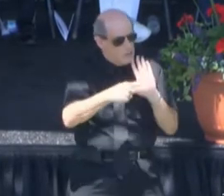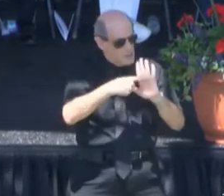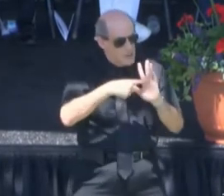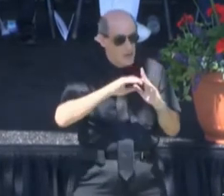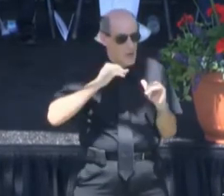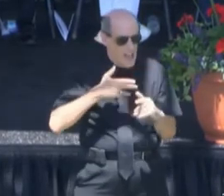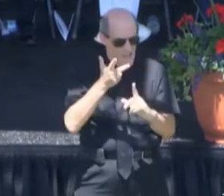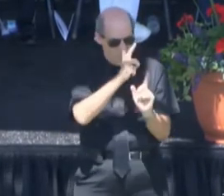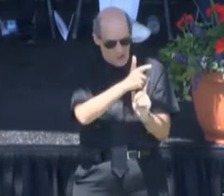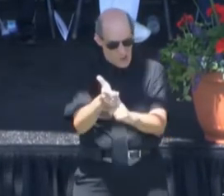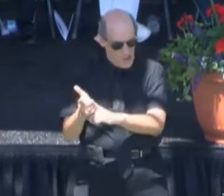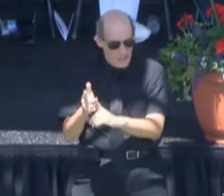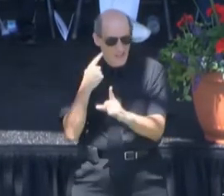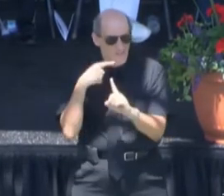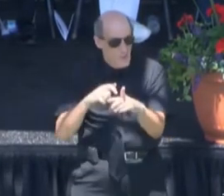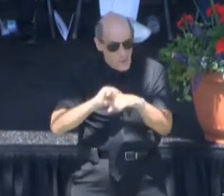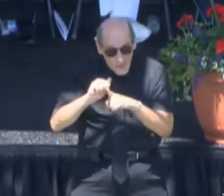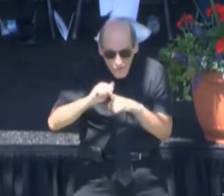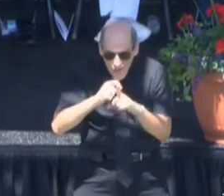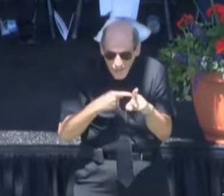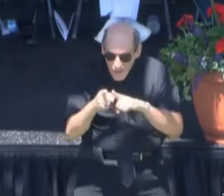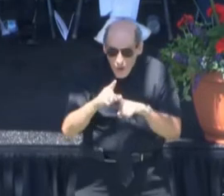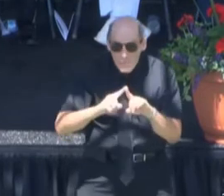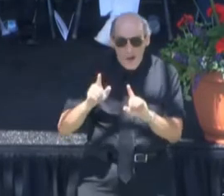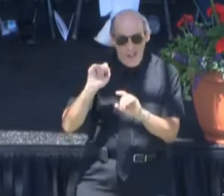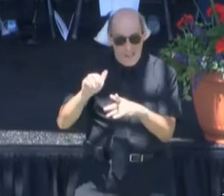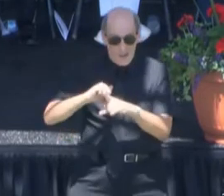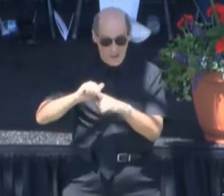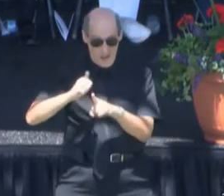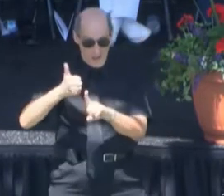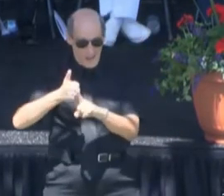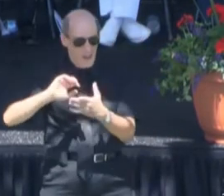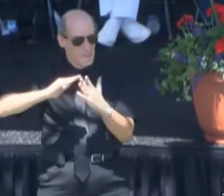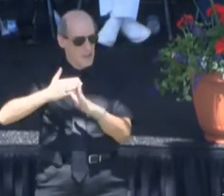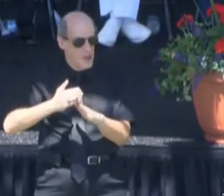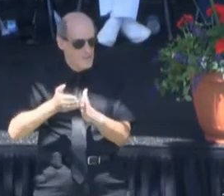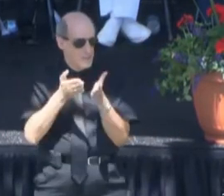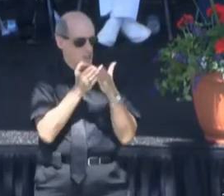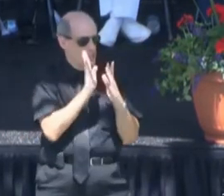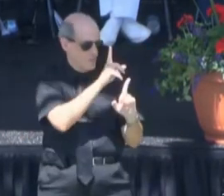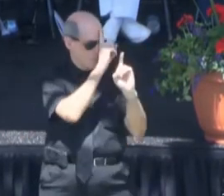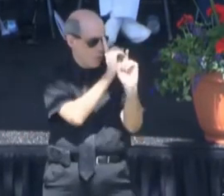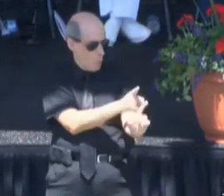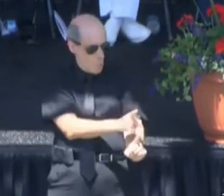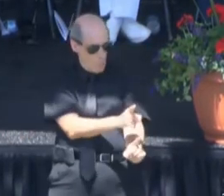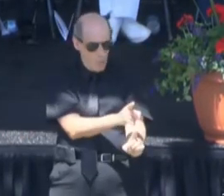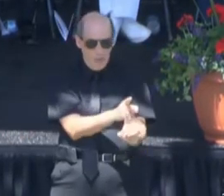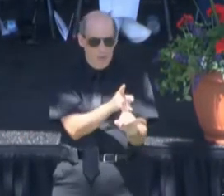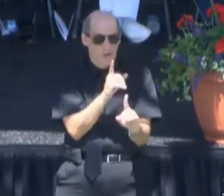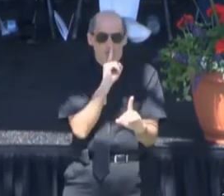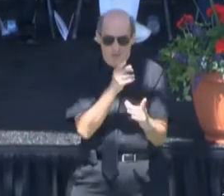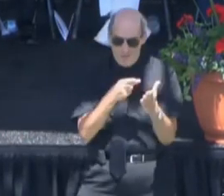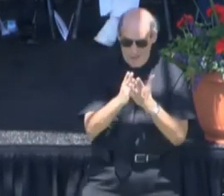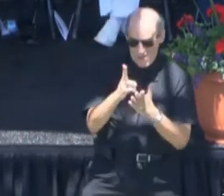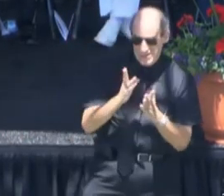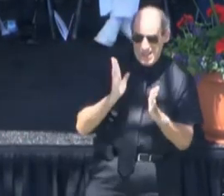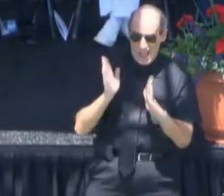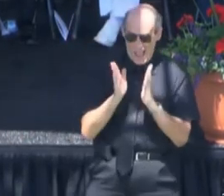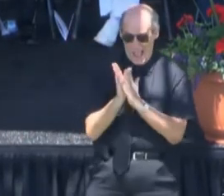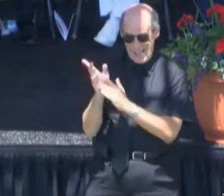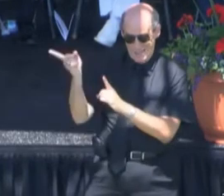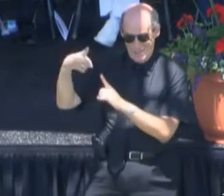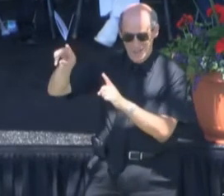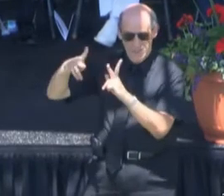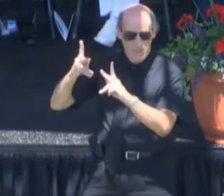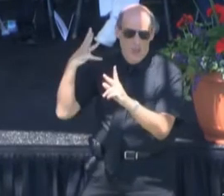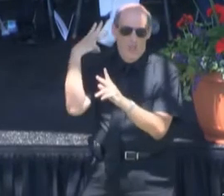own ammunition just for midshipman training. But that midshipman training becomes the mission of the ship. So it should be no surprise that as I asked my counterparts in the